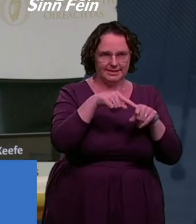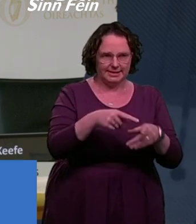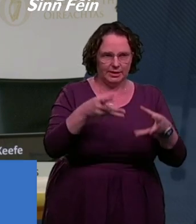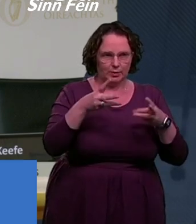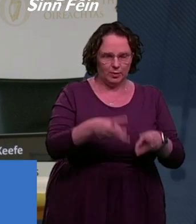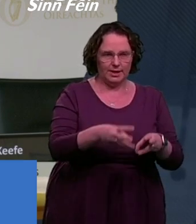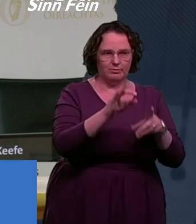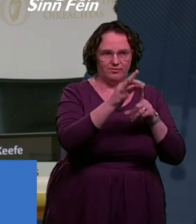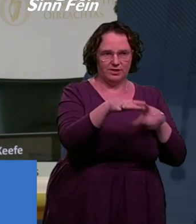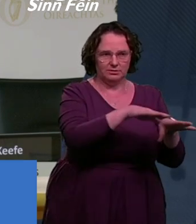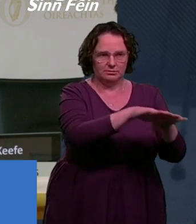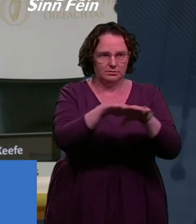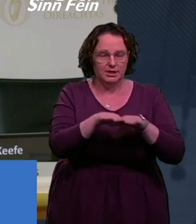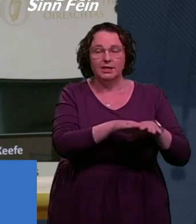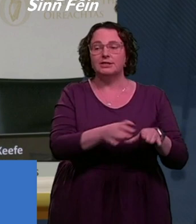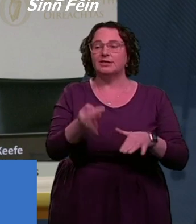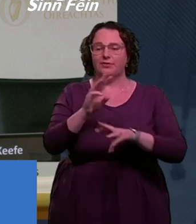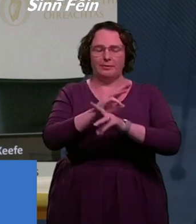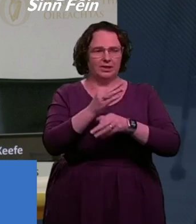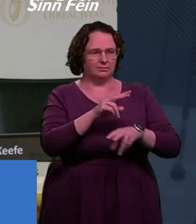don't like, they can